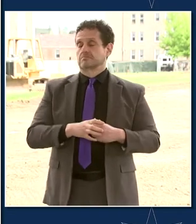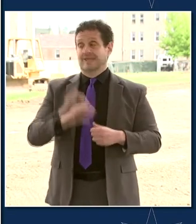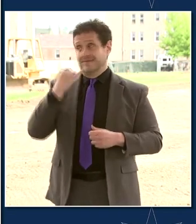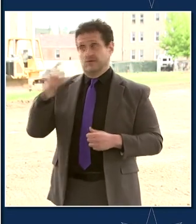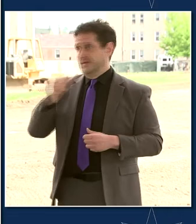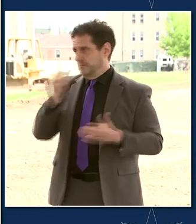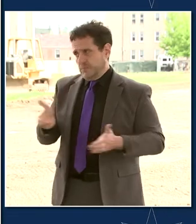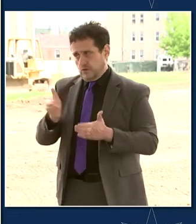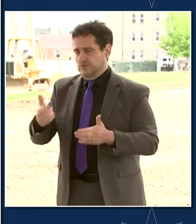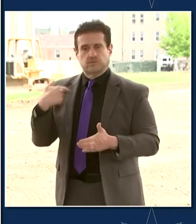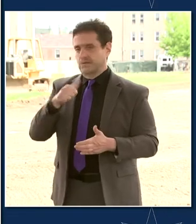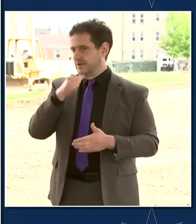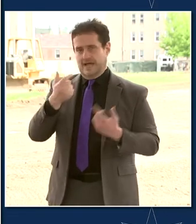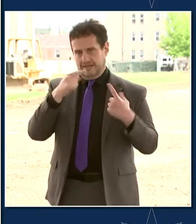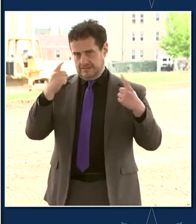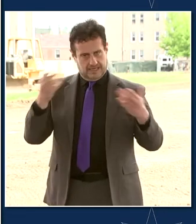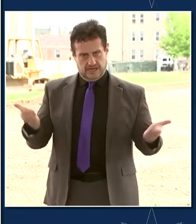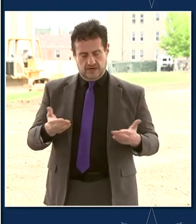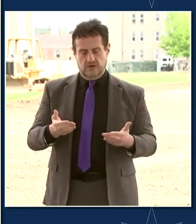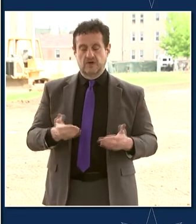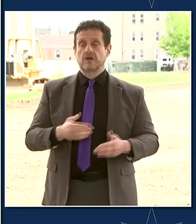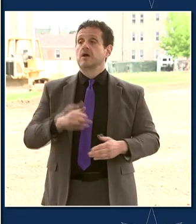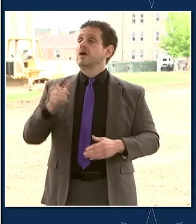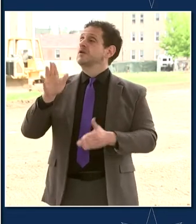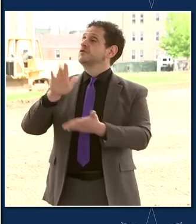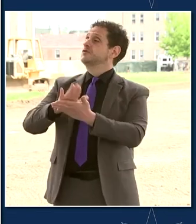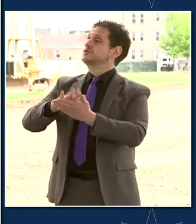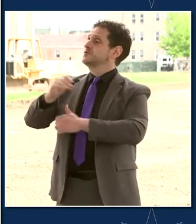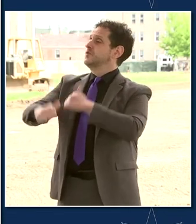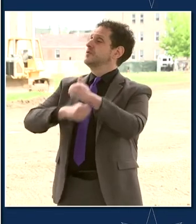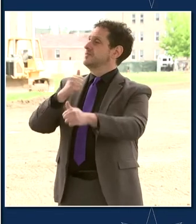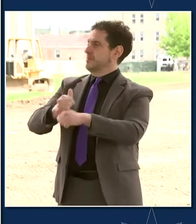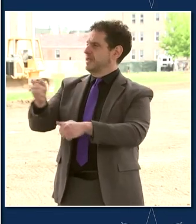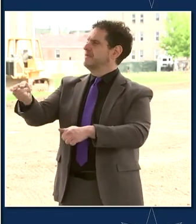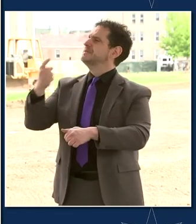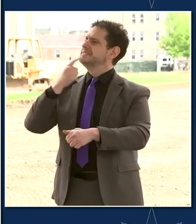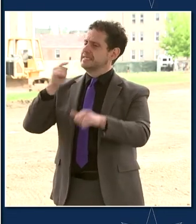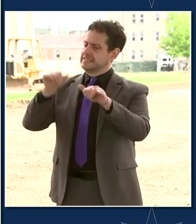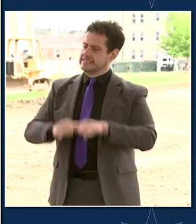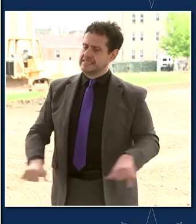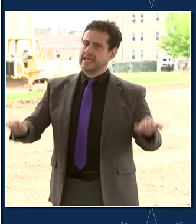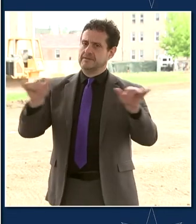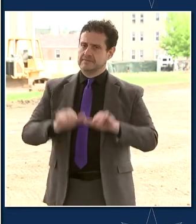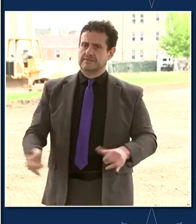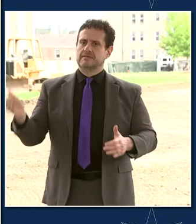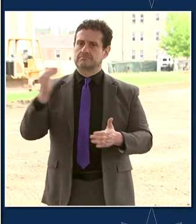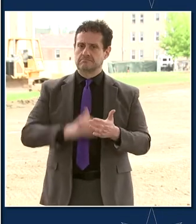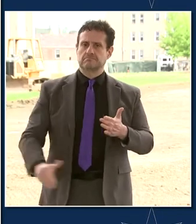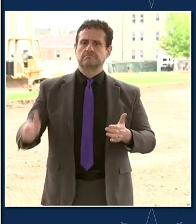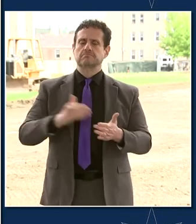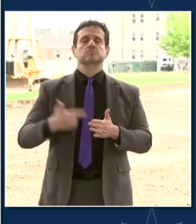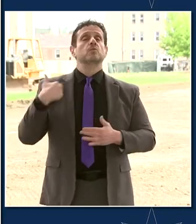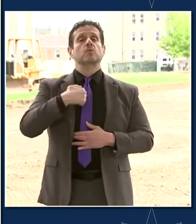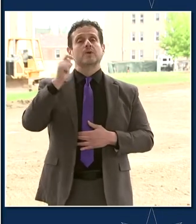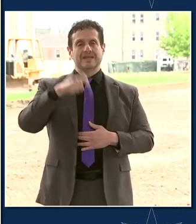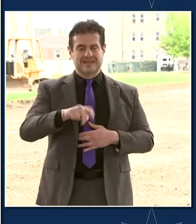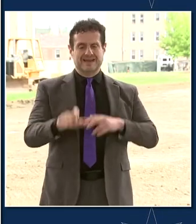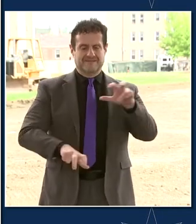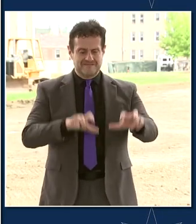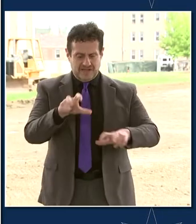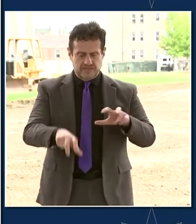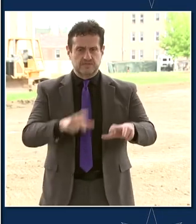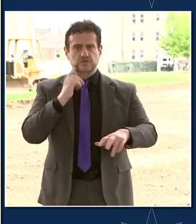here. If it wasn't for the alumni who also said the same thing over and over again, that we need these investments